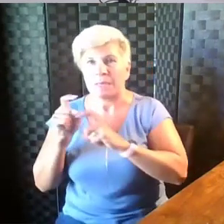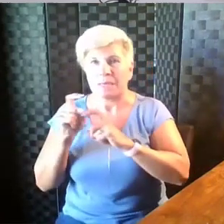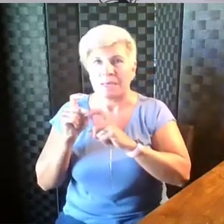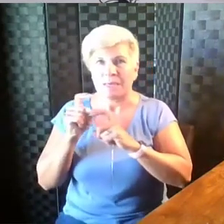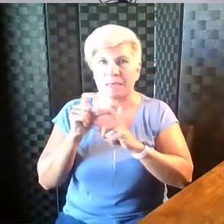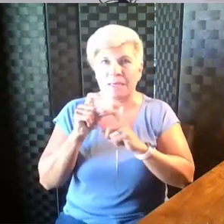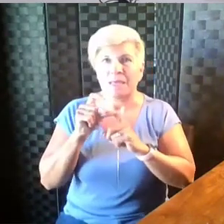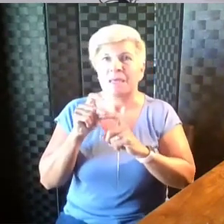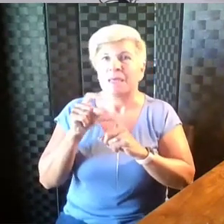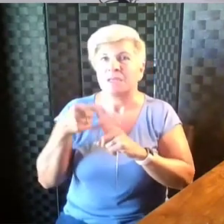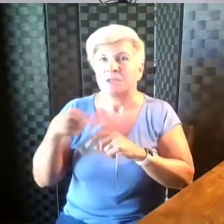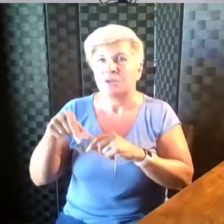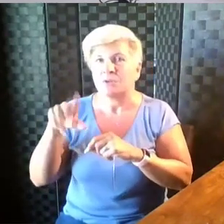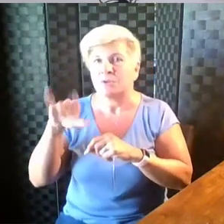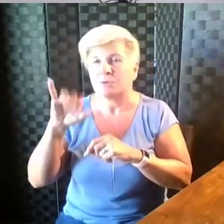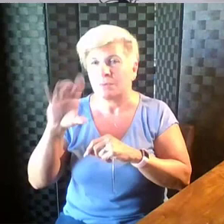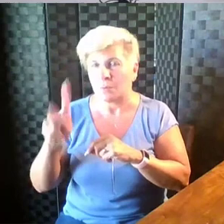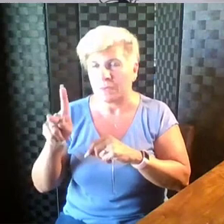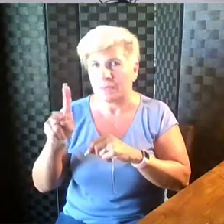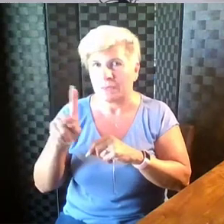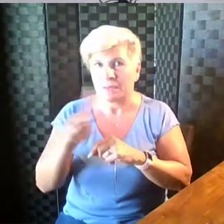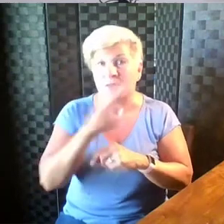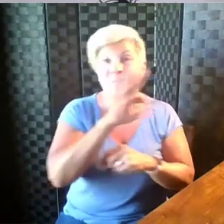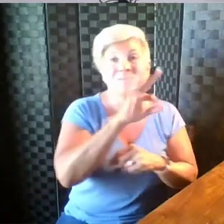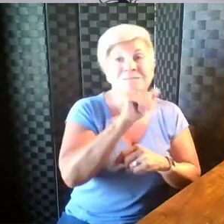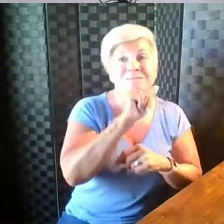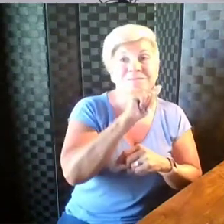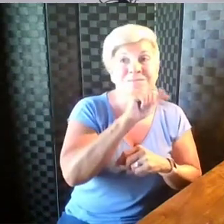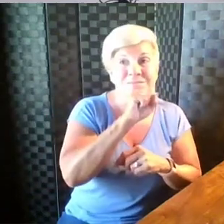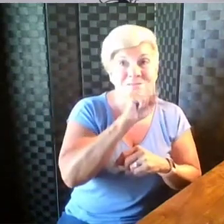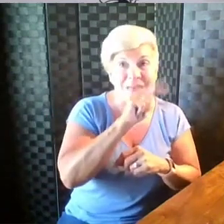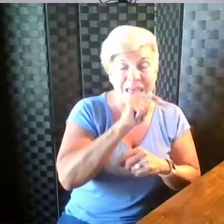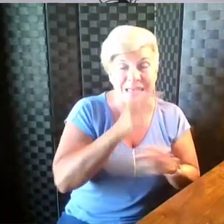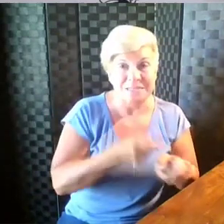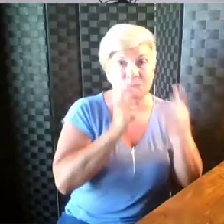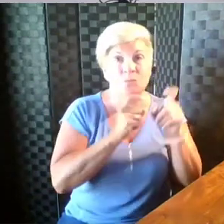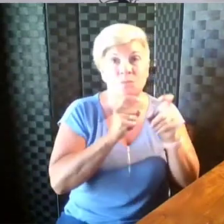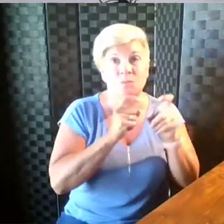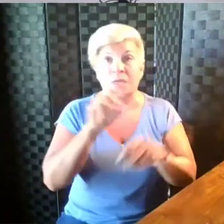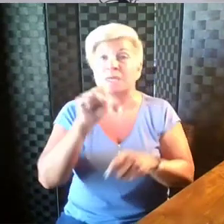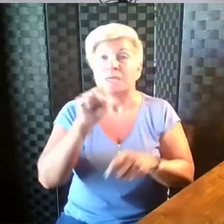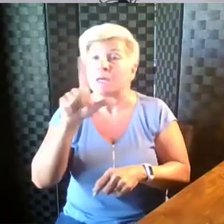that are synonyms or the same meaning.